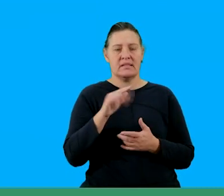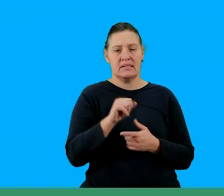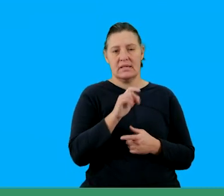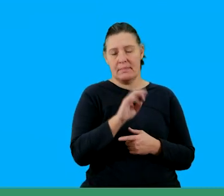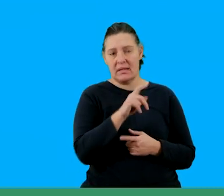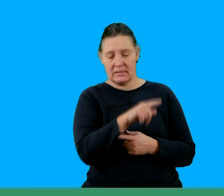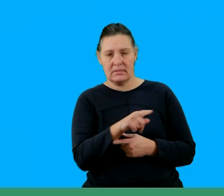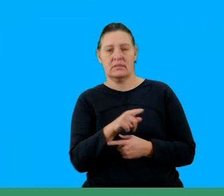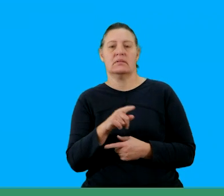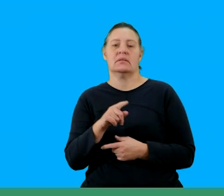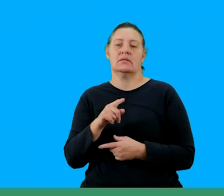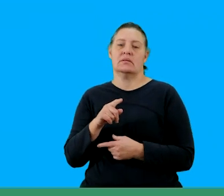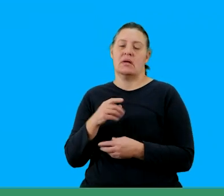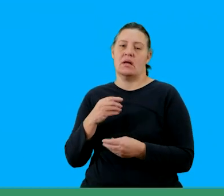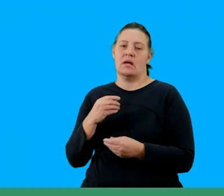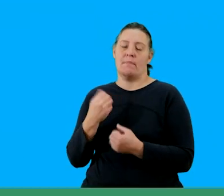Fancy Bag Manufacturer.